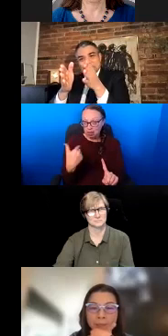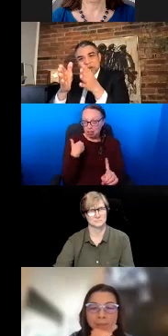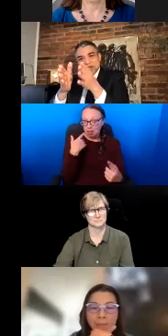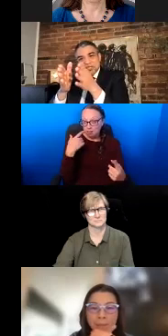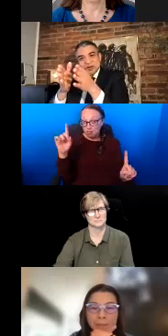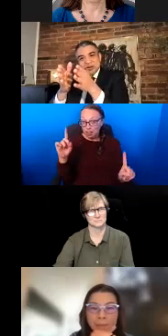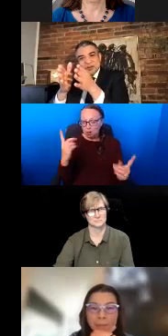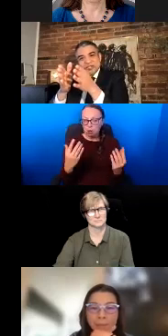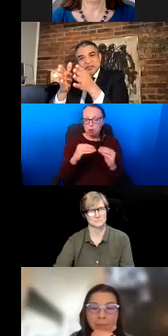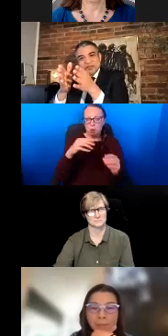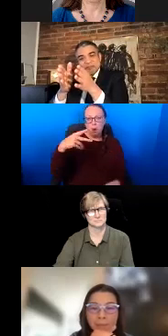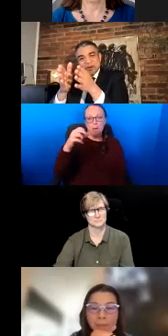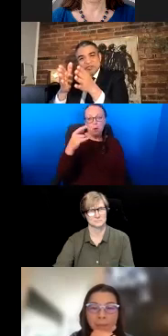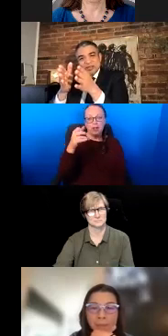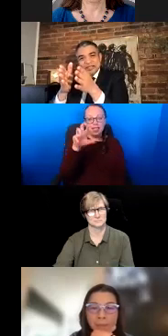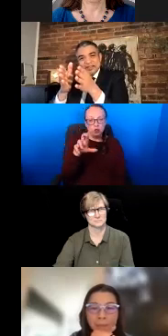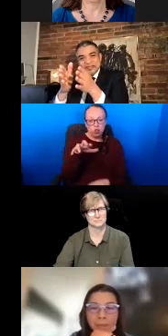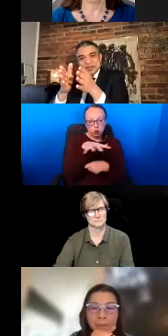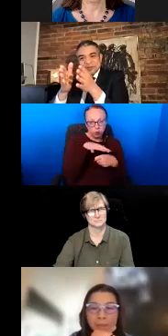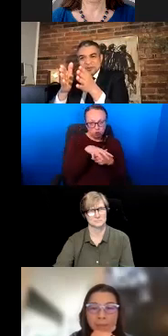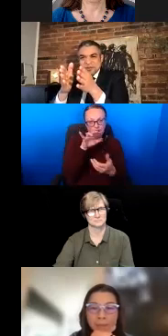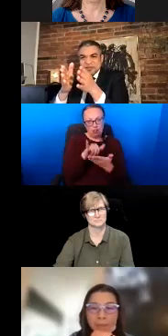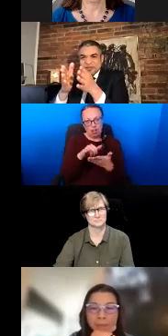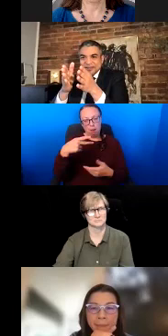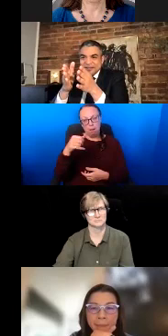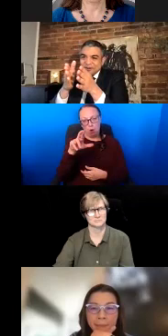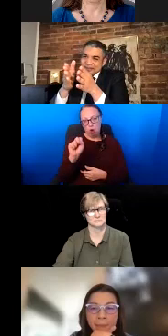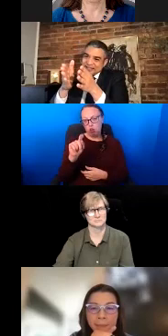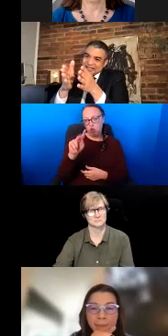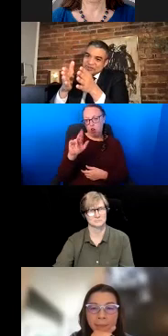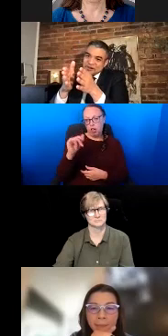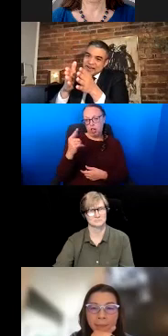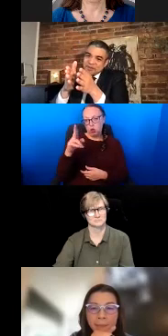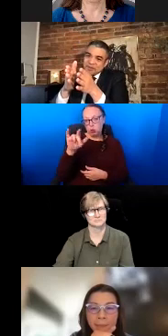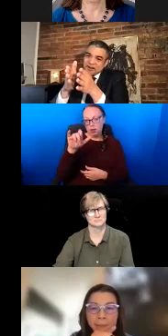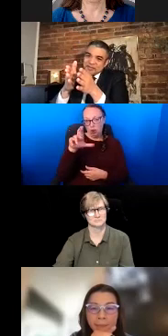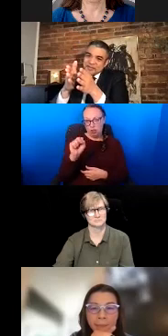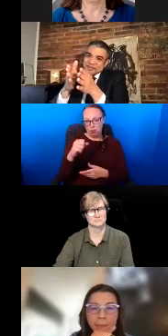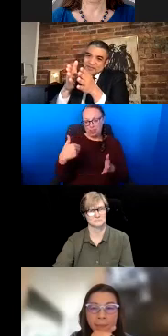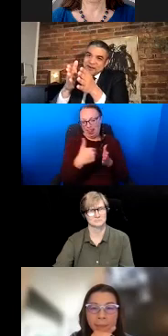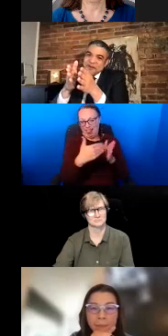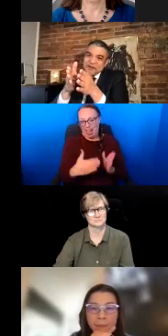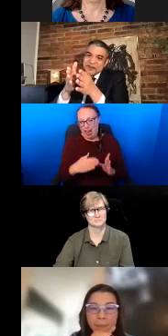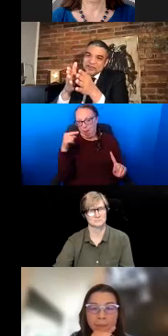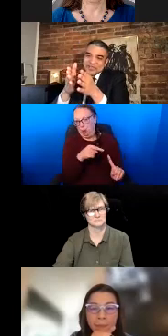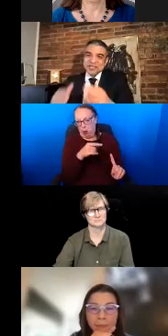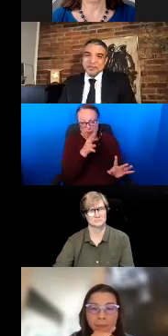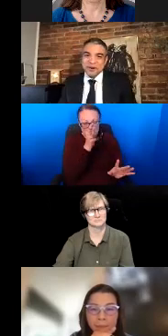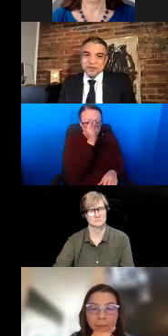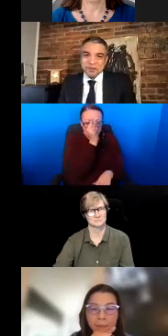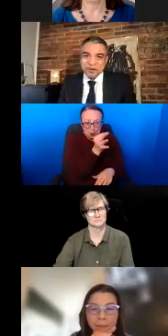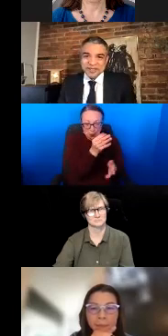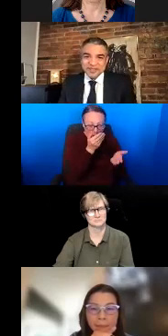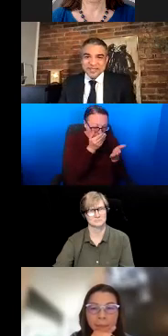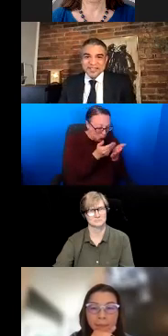more posterior region of that pars triangularis, which would be like literally the next door neighbor. I mean, very, very close to the